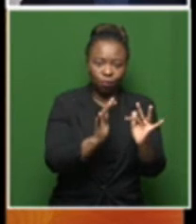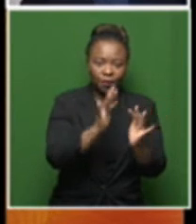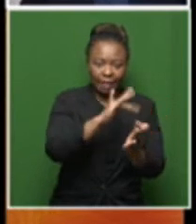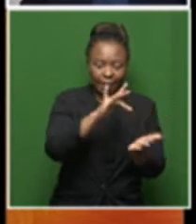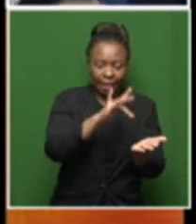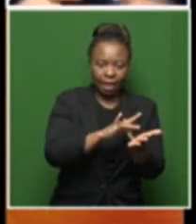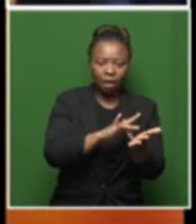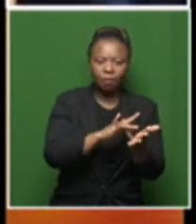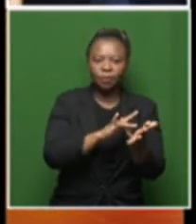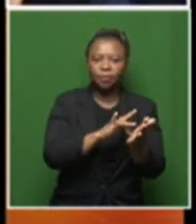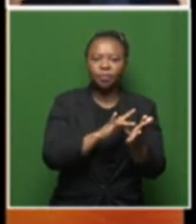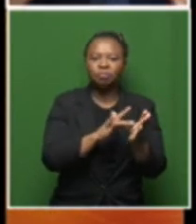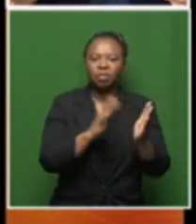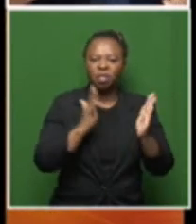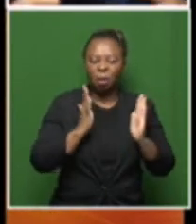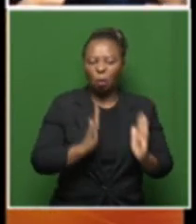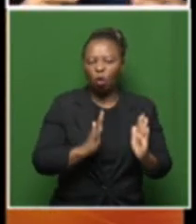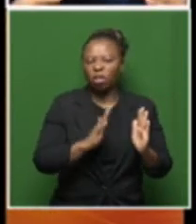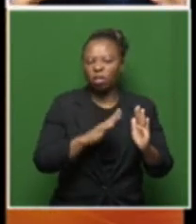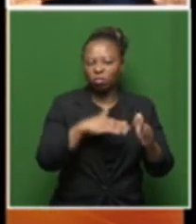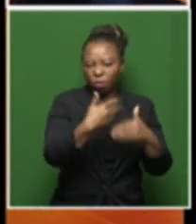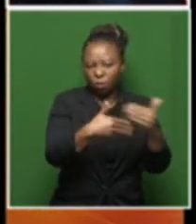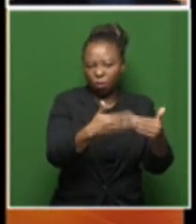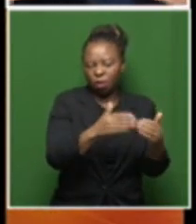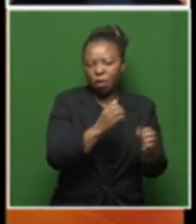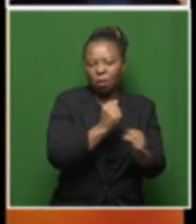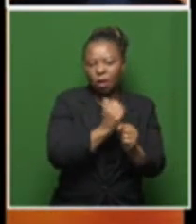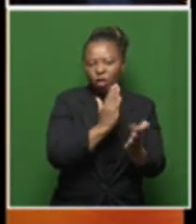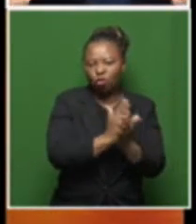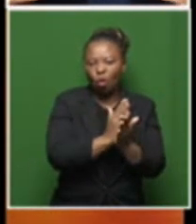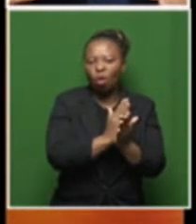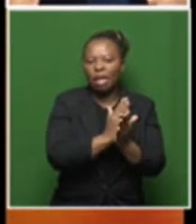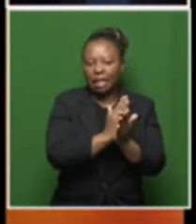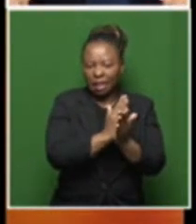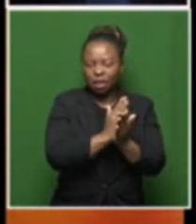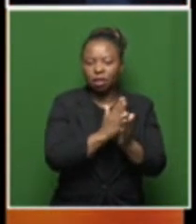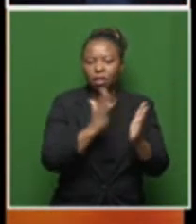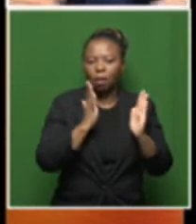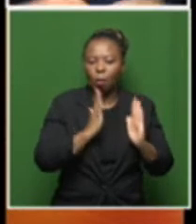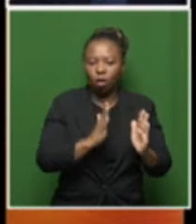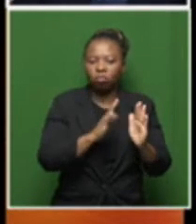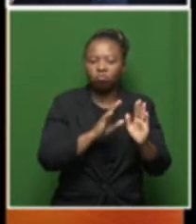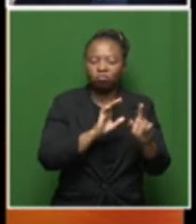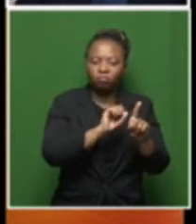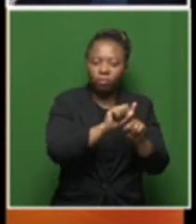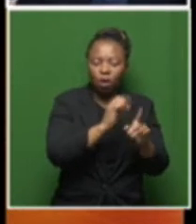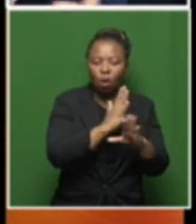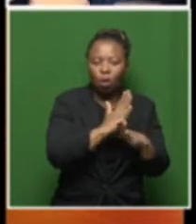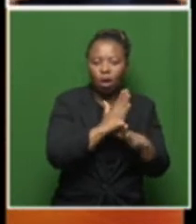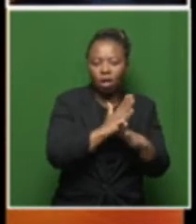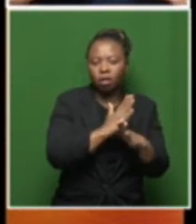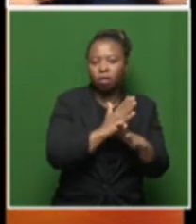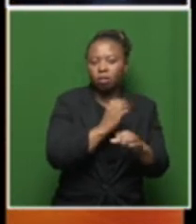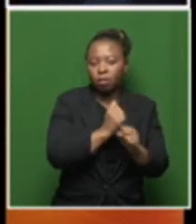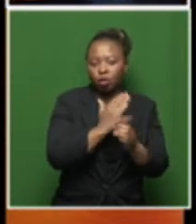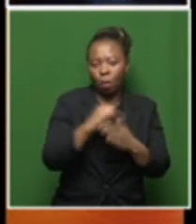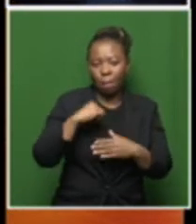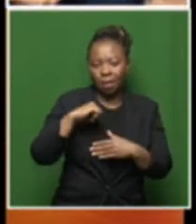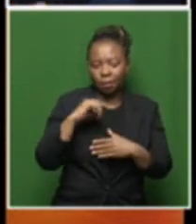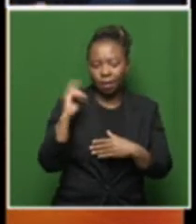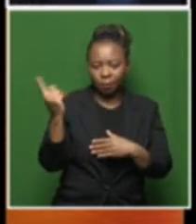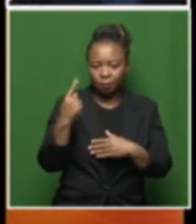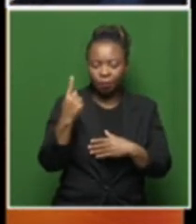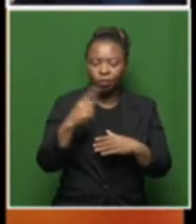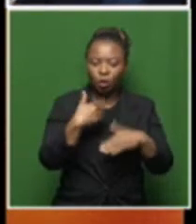all the bodies are processed, just to make sure that there's no backup of bodies. And we work very closely with municipalities, undertakers, for a